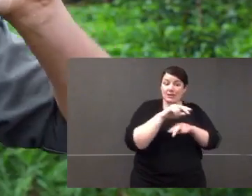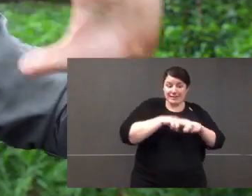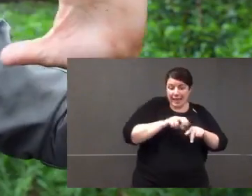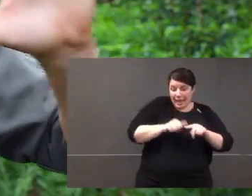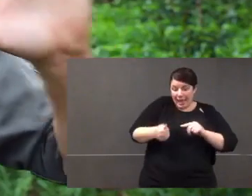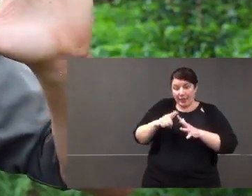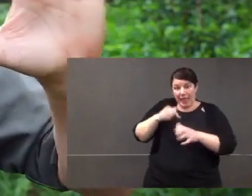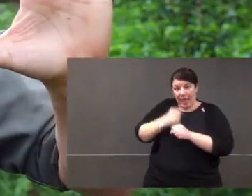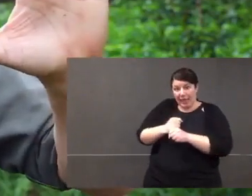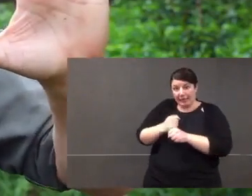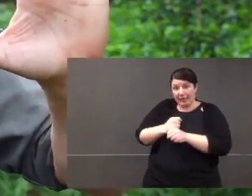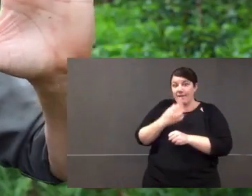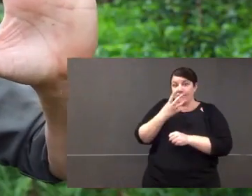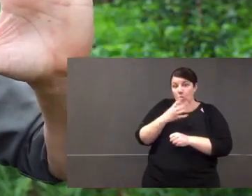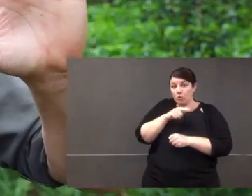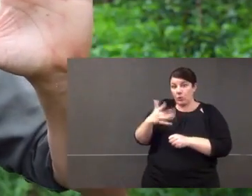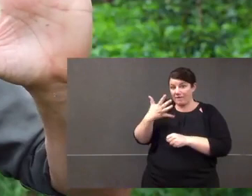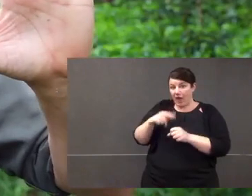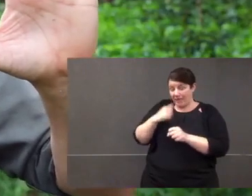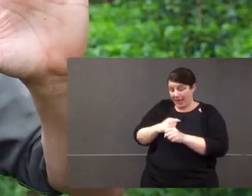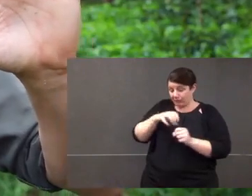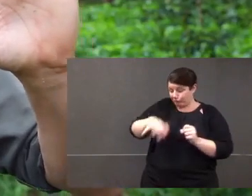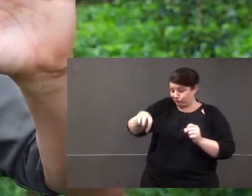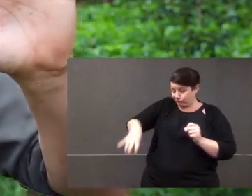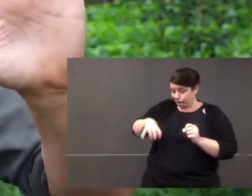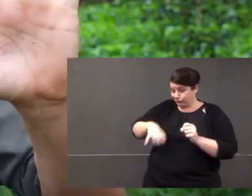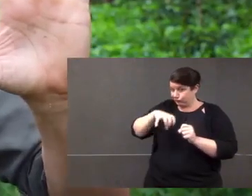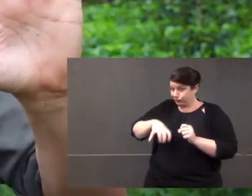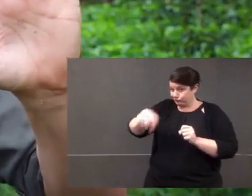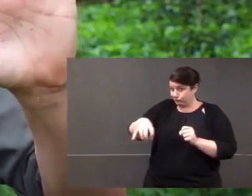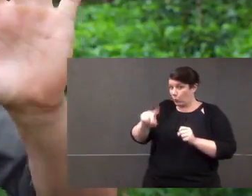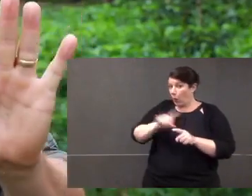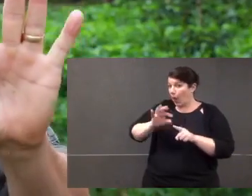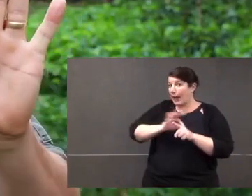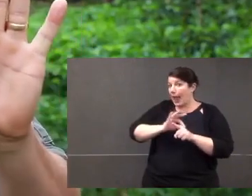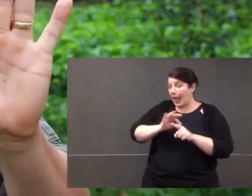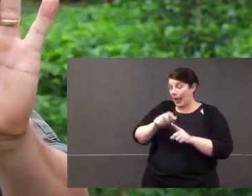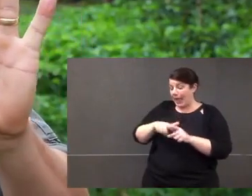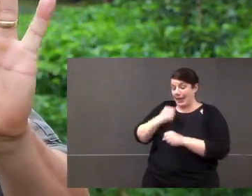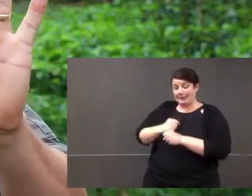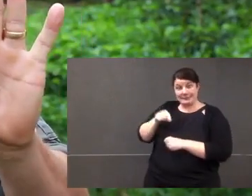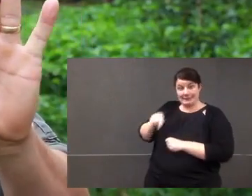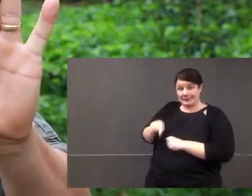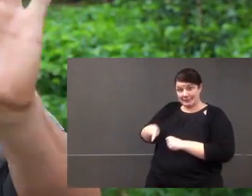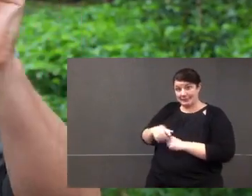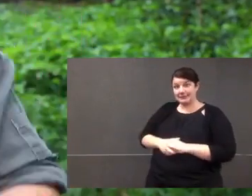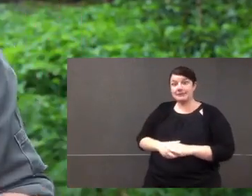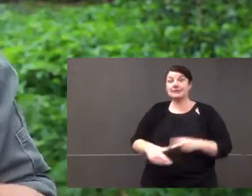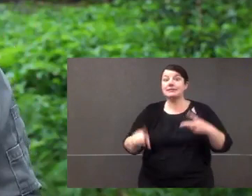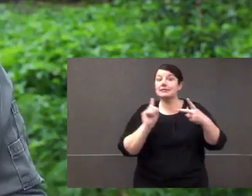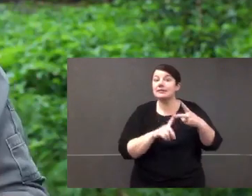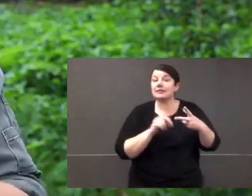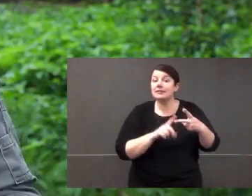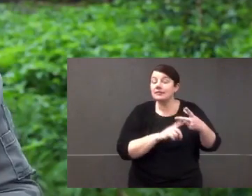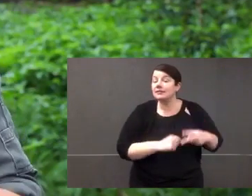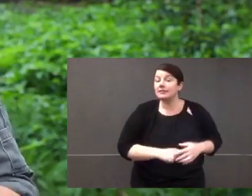want a male cassowary standing next to his eggs. Four or five eggs. I almost just said what colour they were but I didn't. What